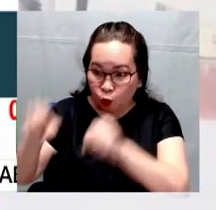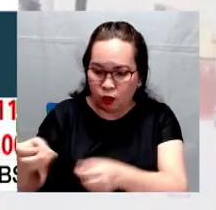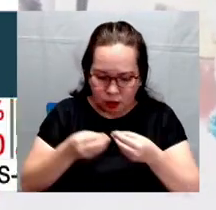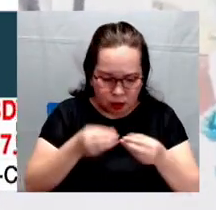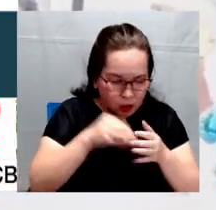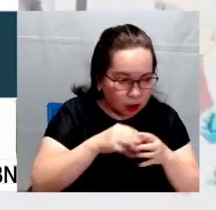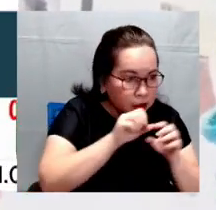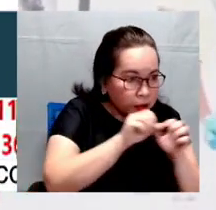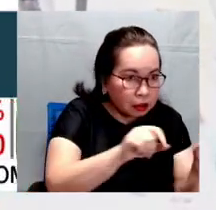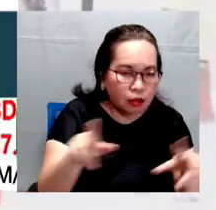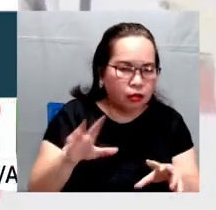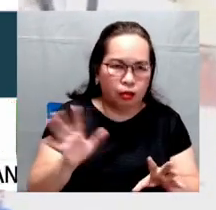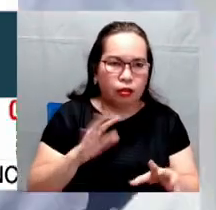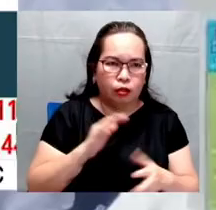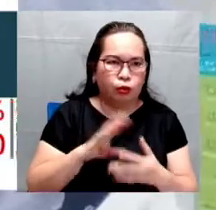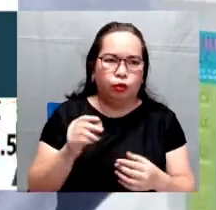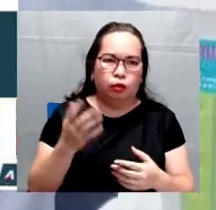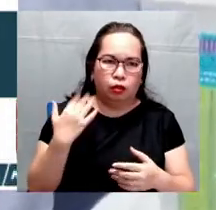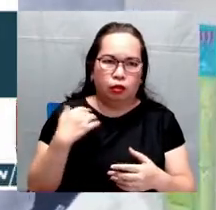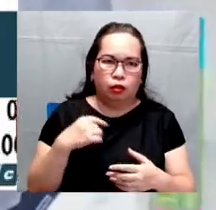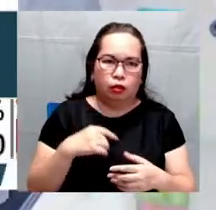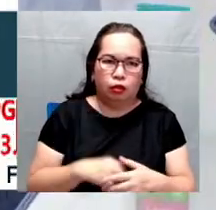inventory November